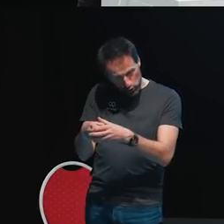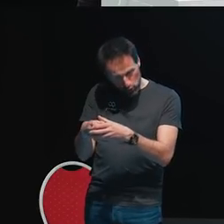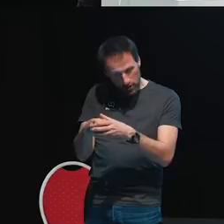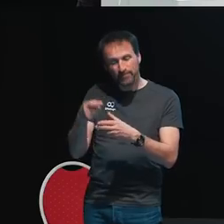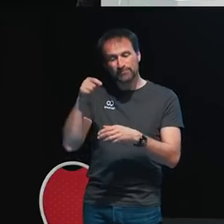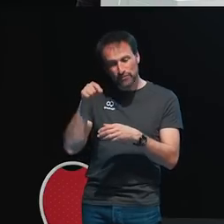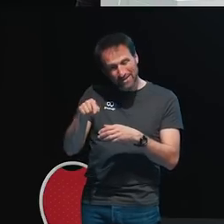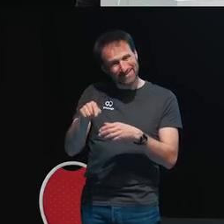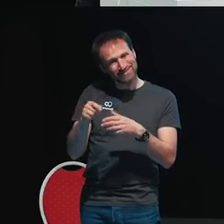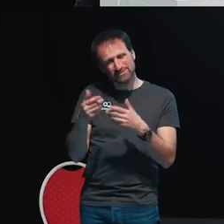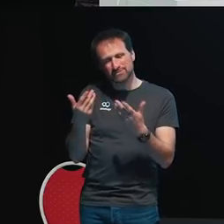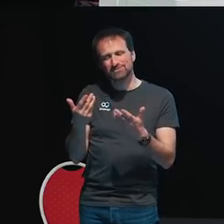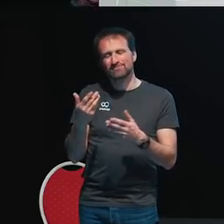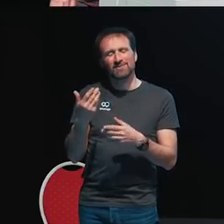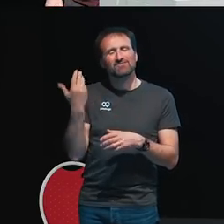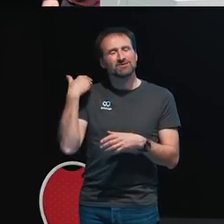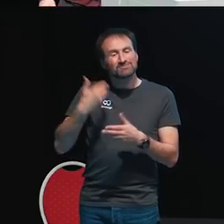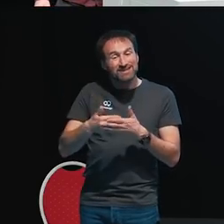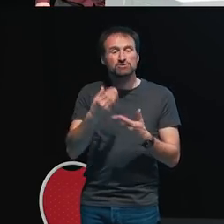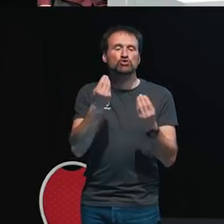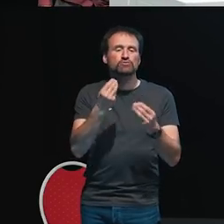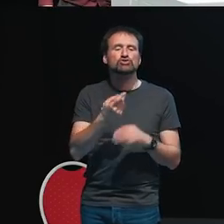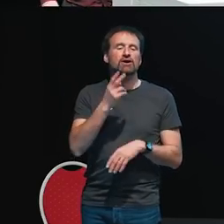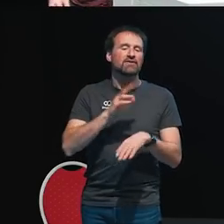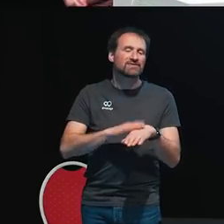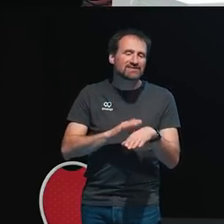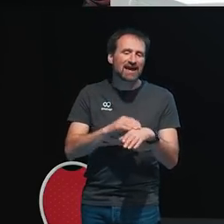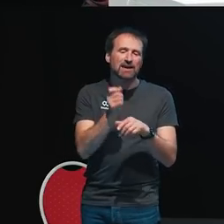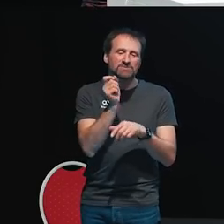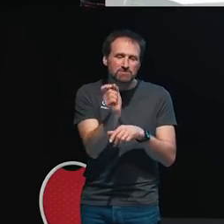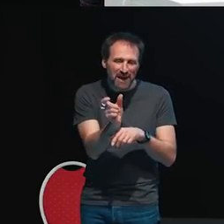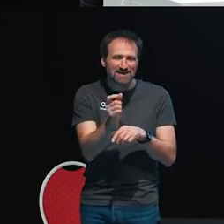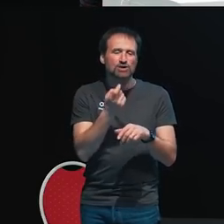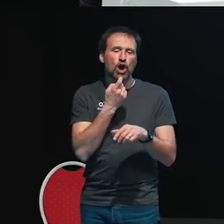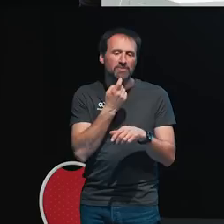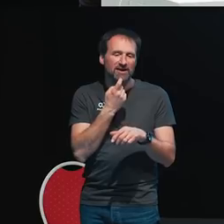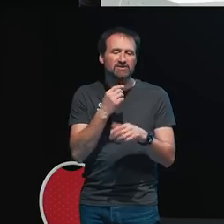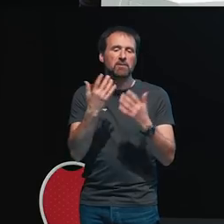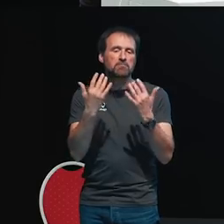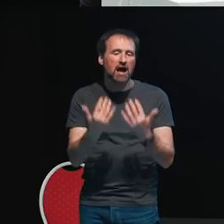current way of doing things, where you use the namespace object math.